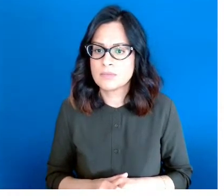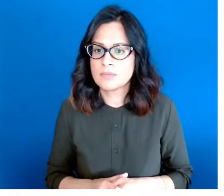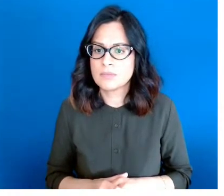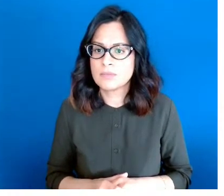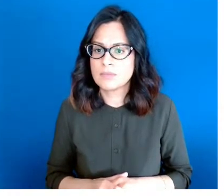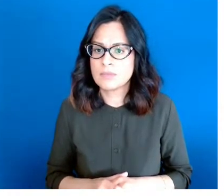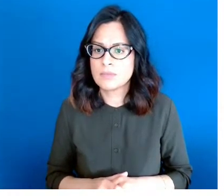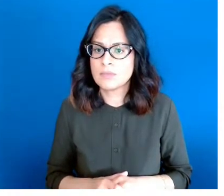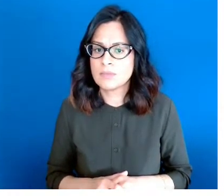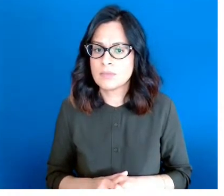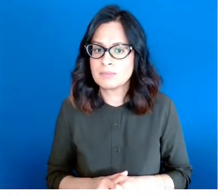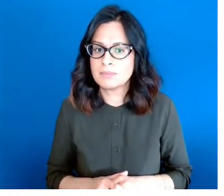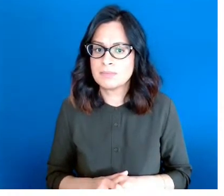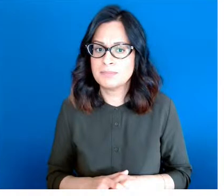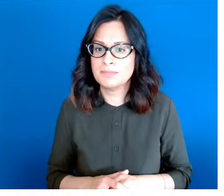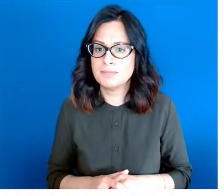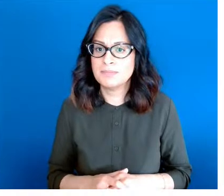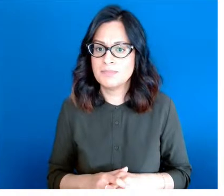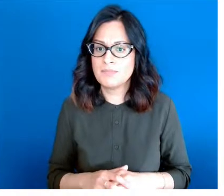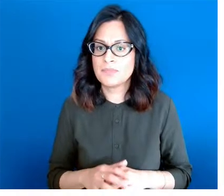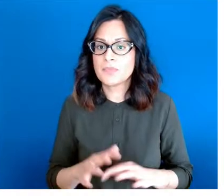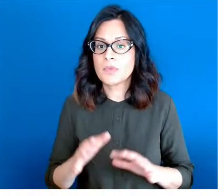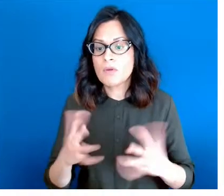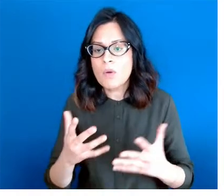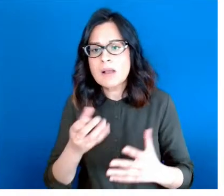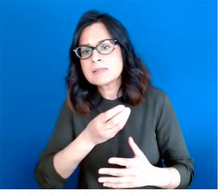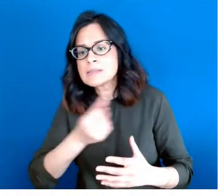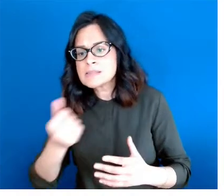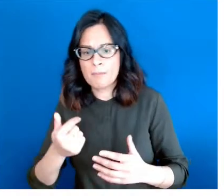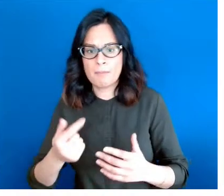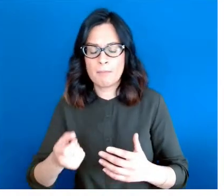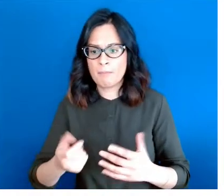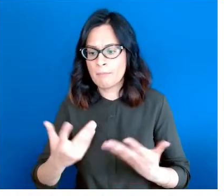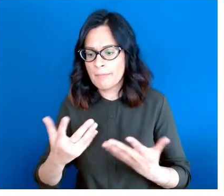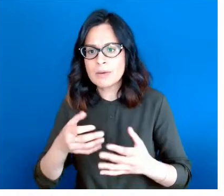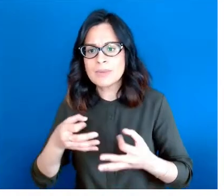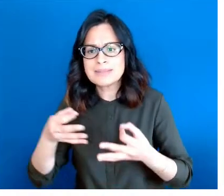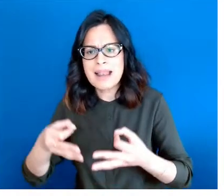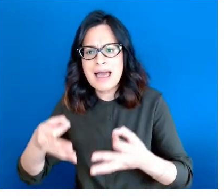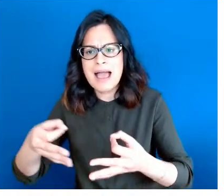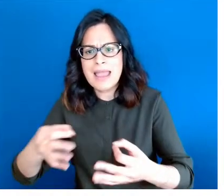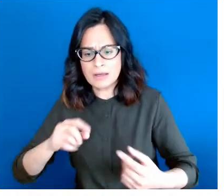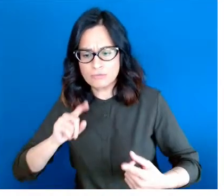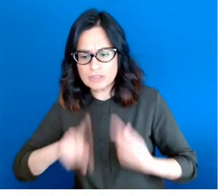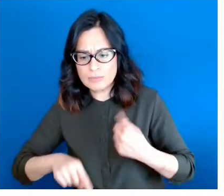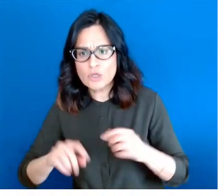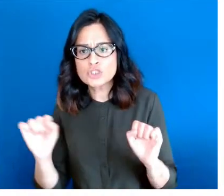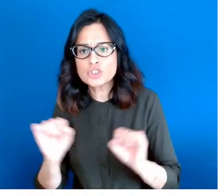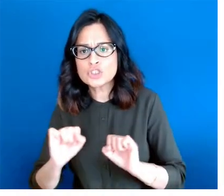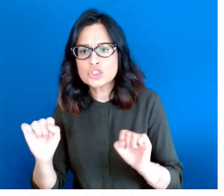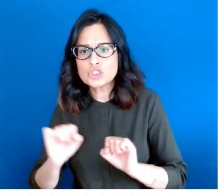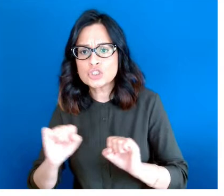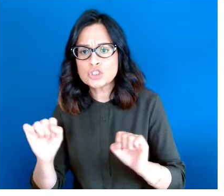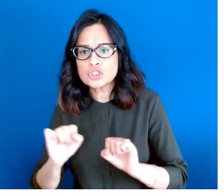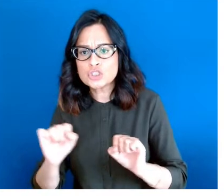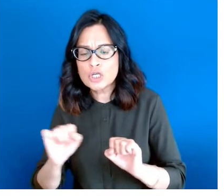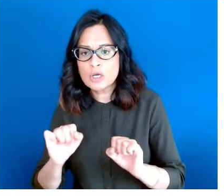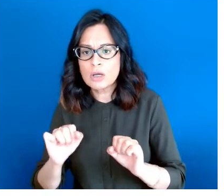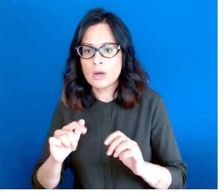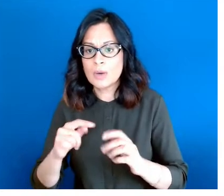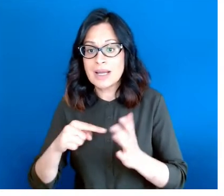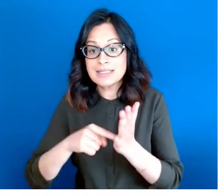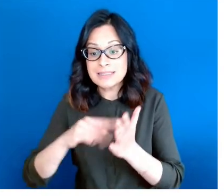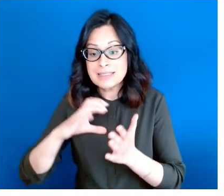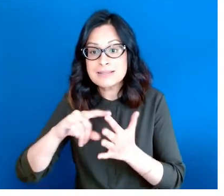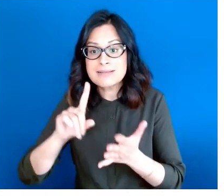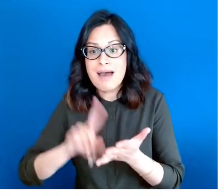In the sort of delayed allergic response, the regulatory T cells that have been induced are thought to be